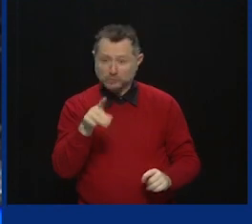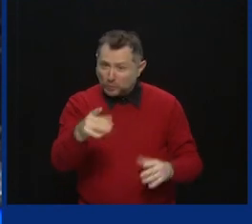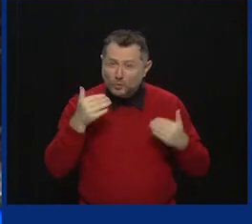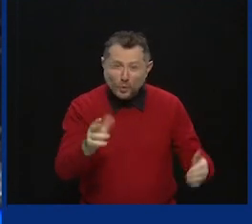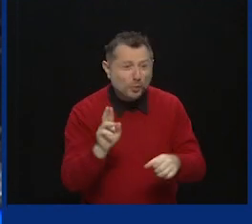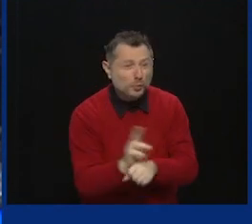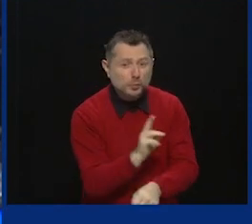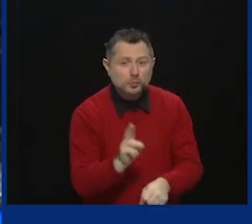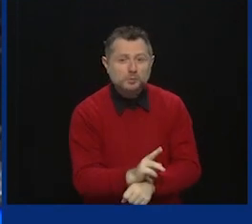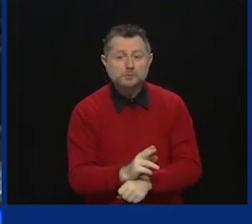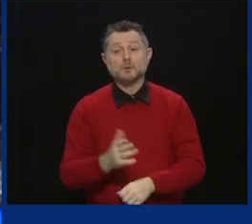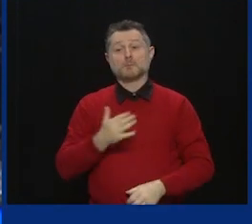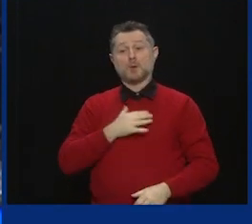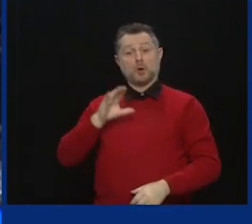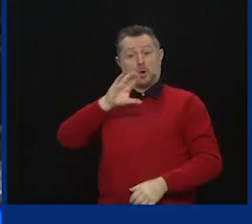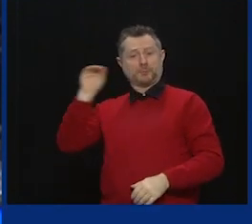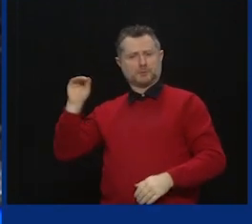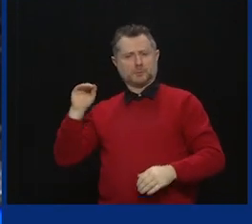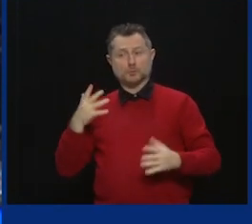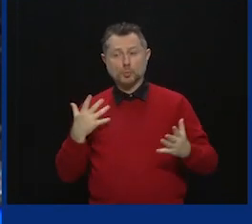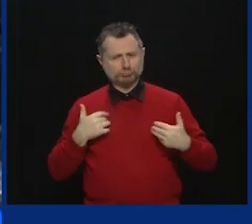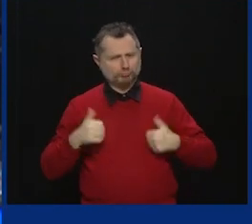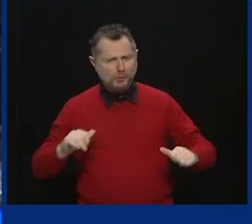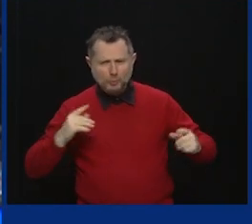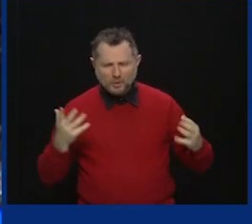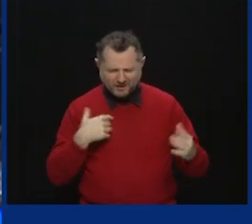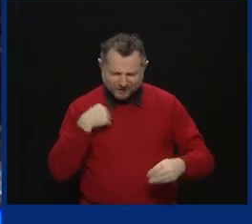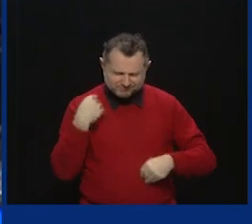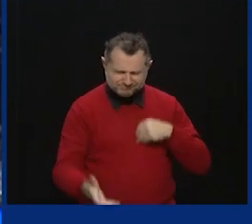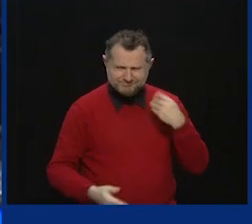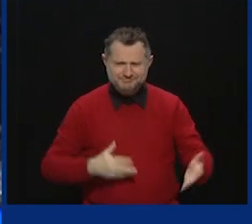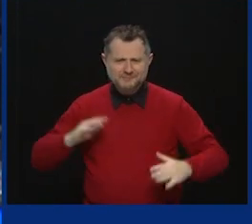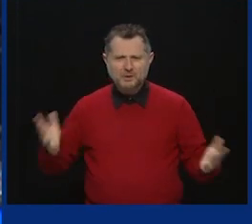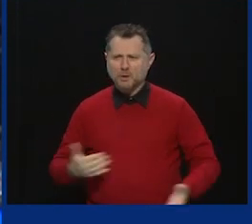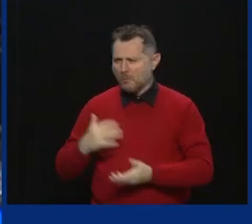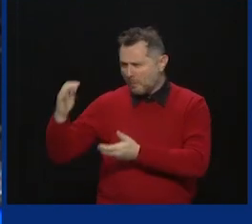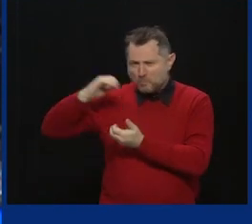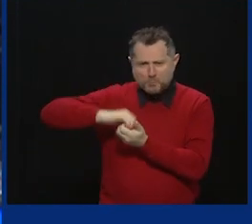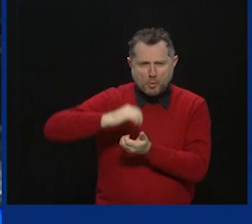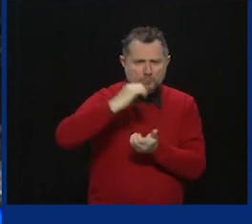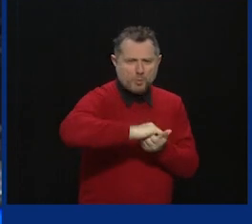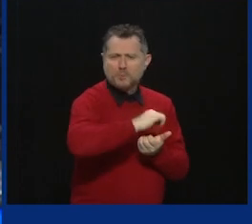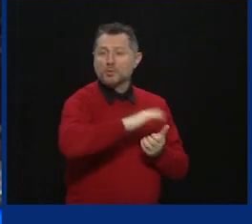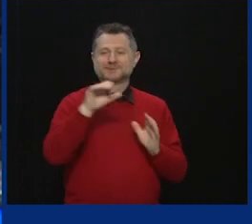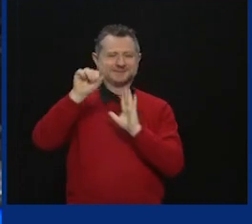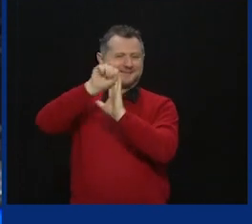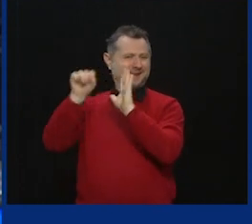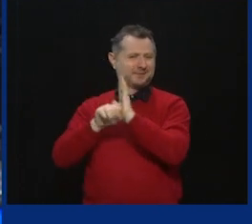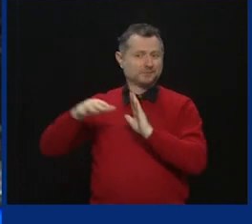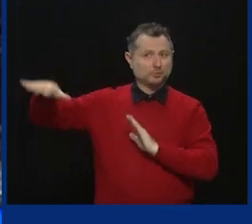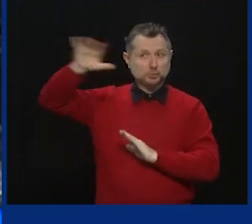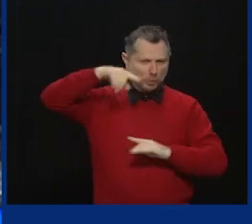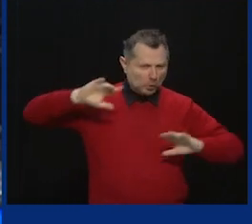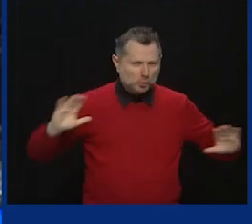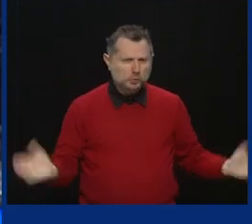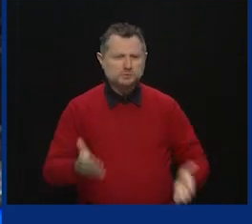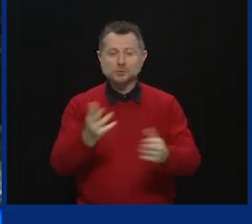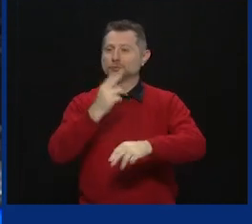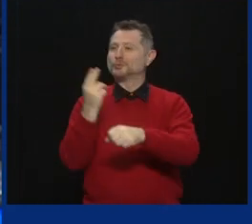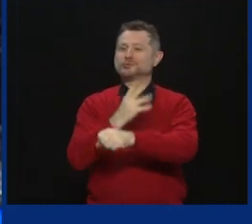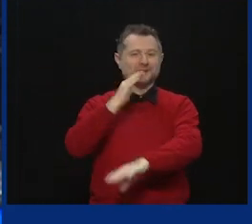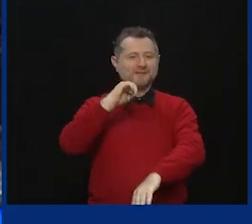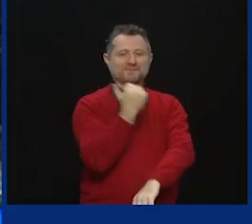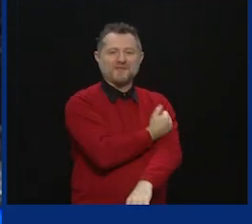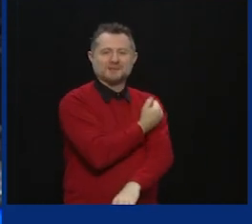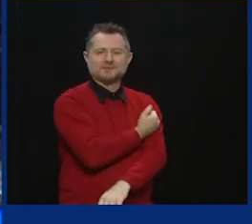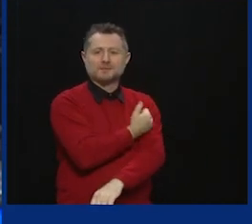we can in partnership with our friends at the state to encourage the use of those vaccines. And before I turn it over to the